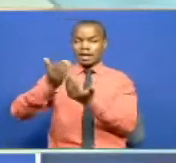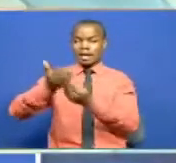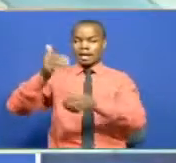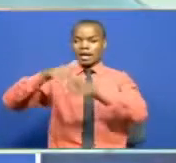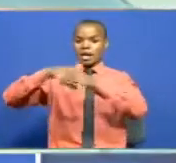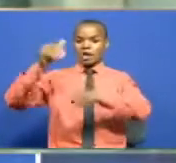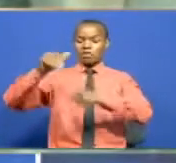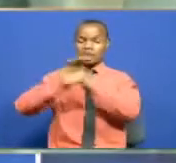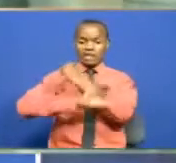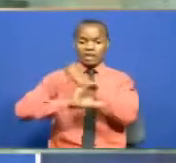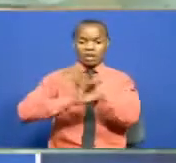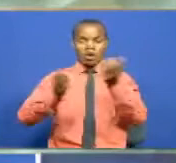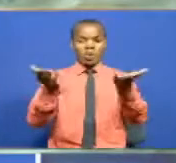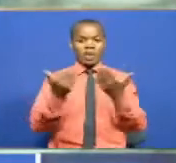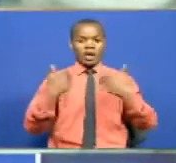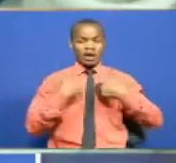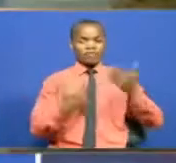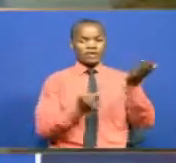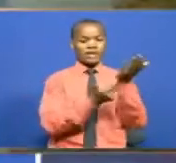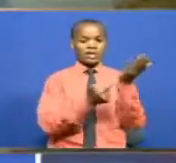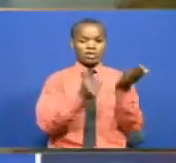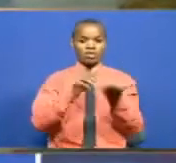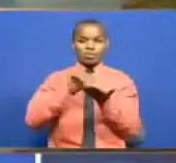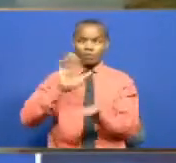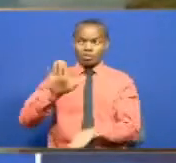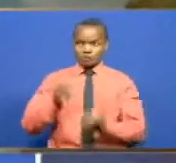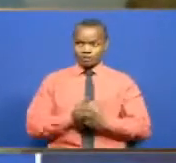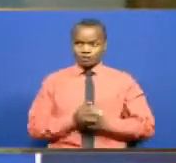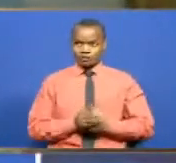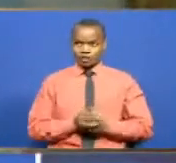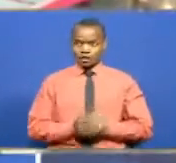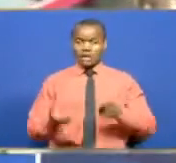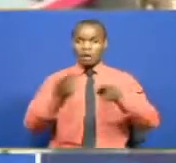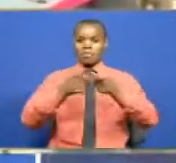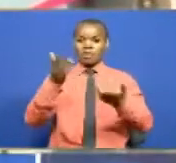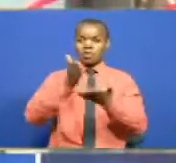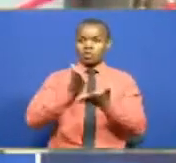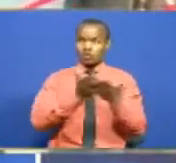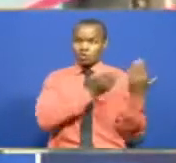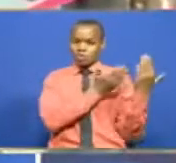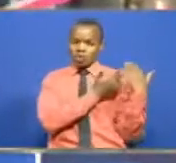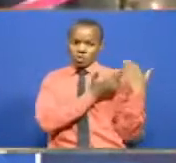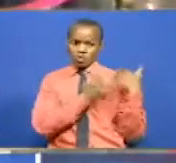advanced technologies to handle the disease. But it would seem there is a glimmer of hope.